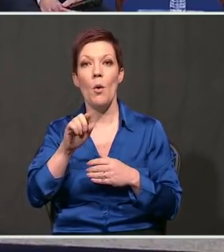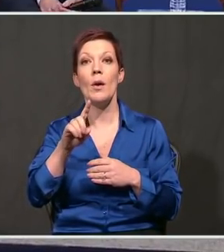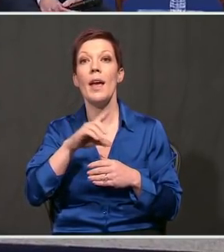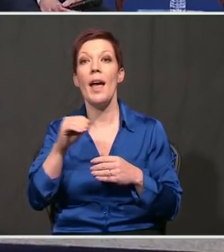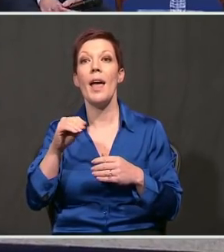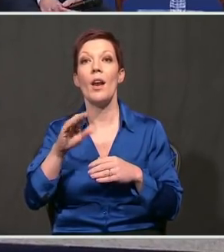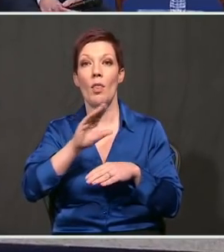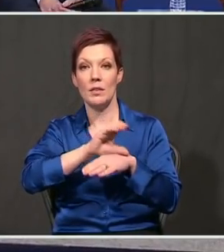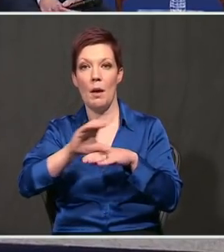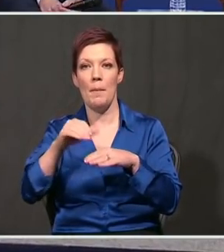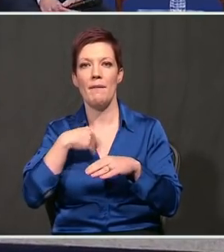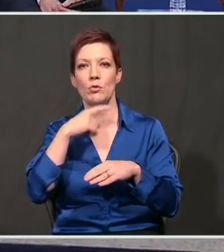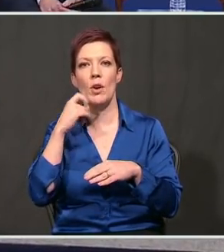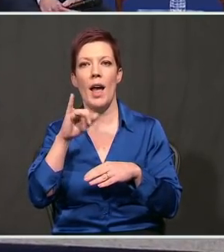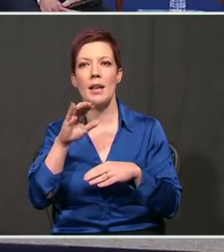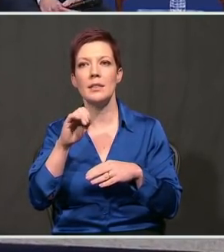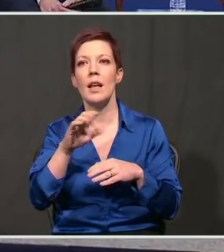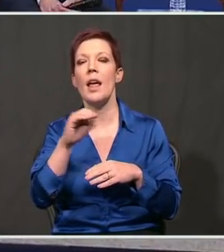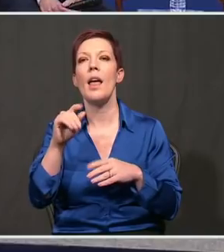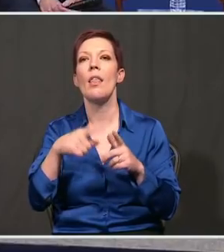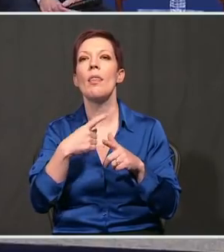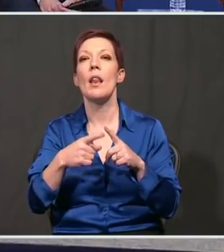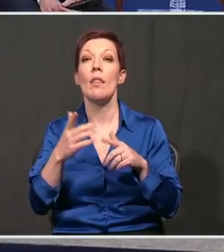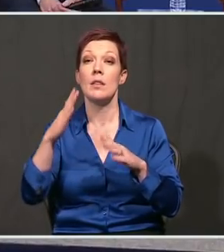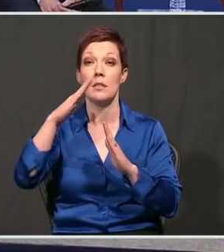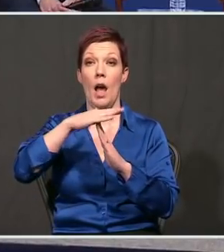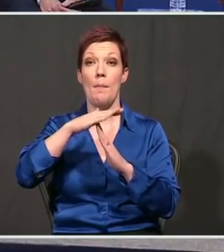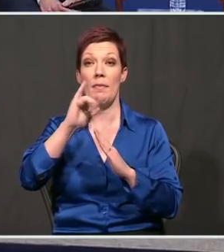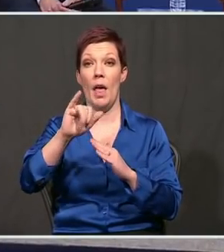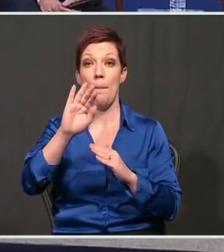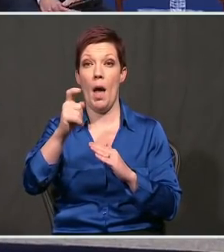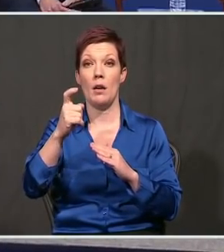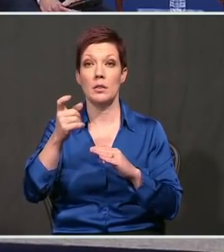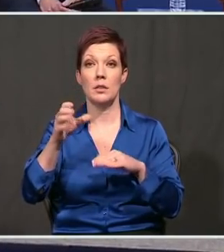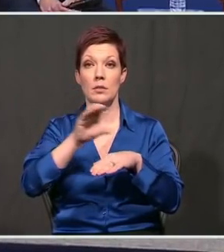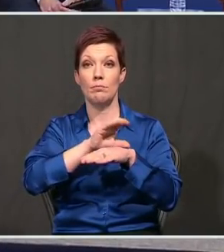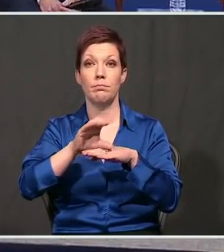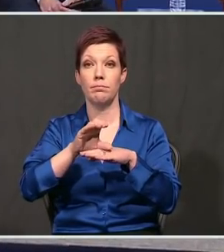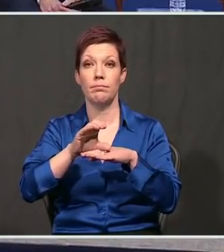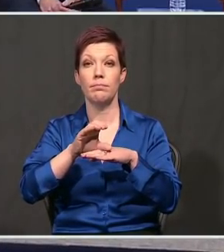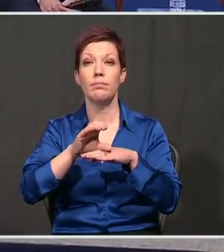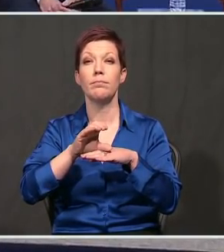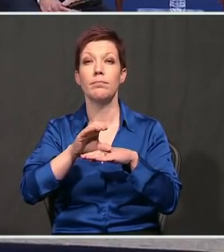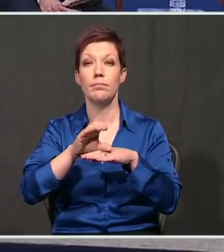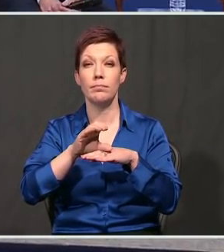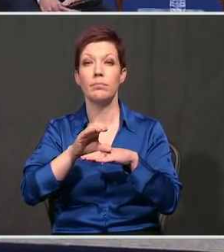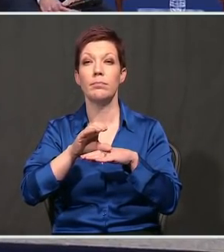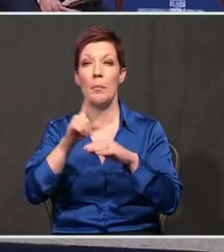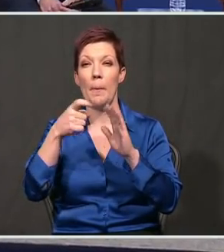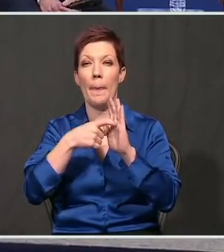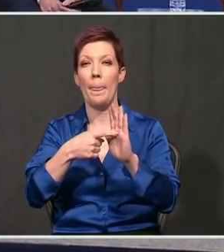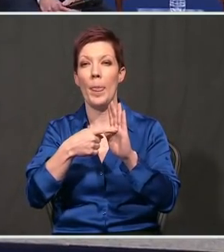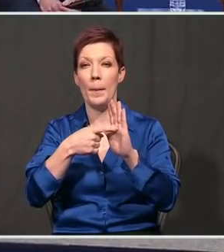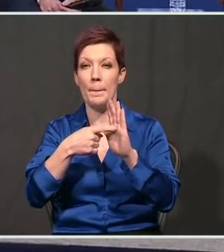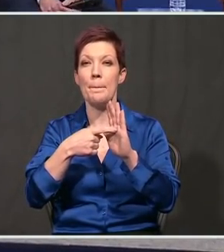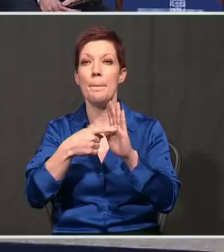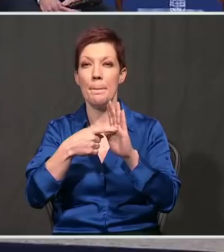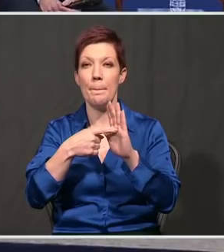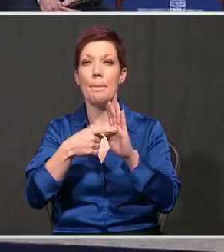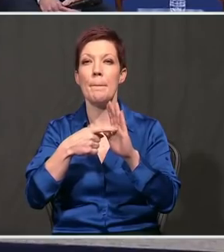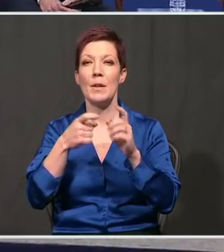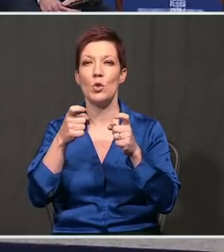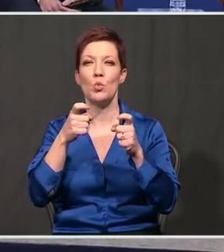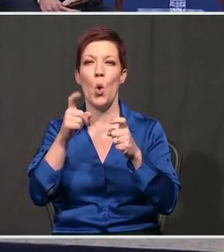ice. And on the very top of the box, you'll see, and you can show that here, is a controllant